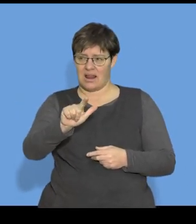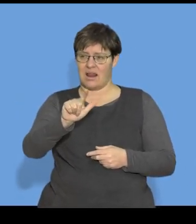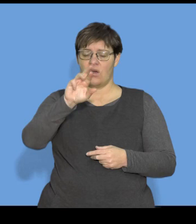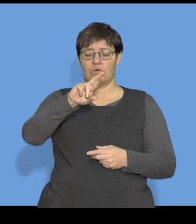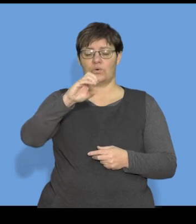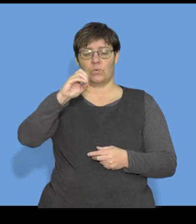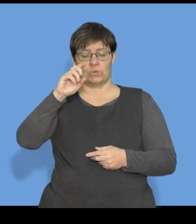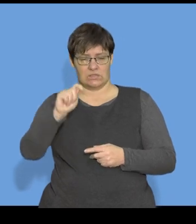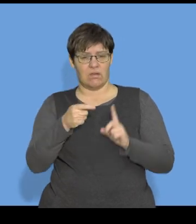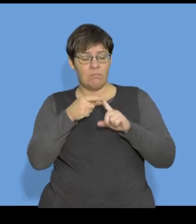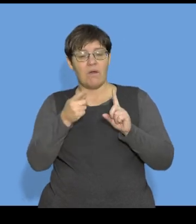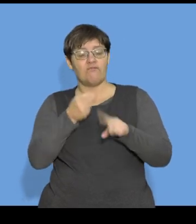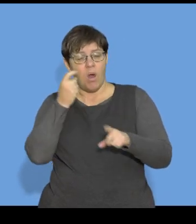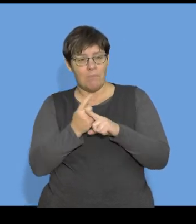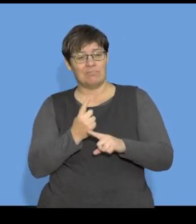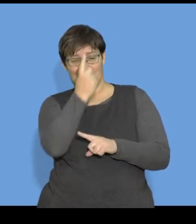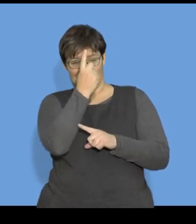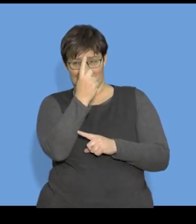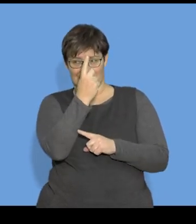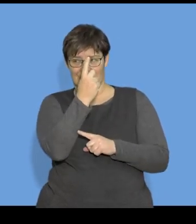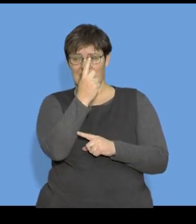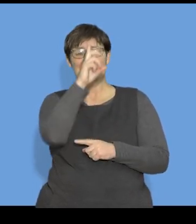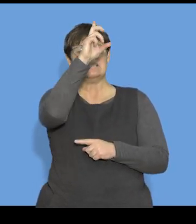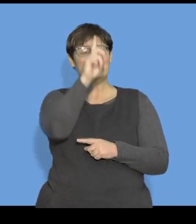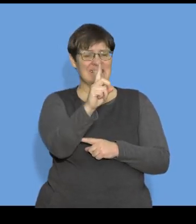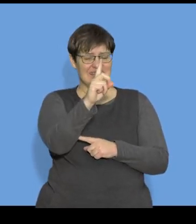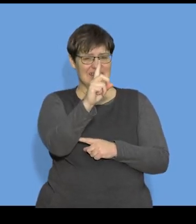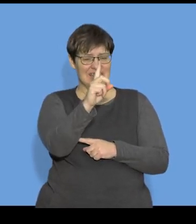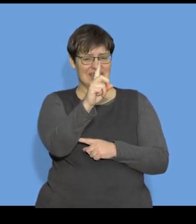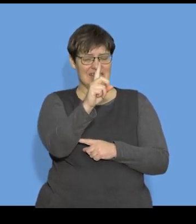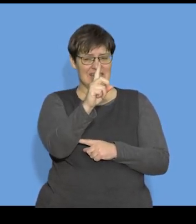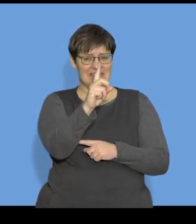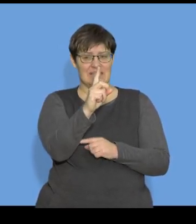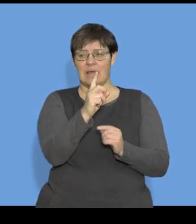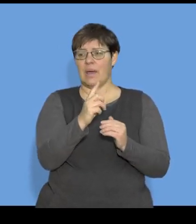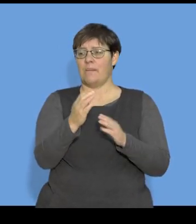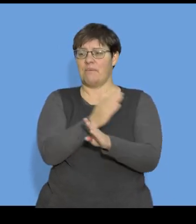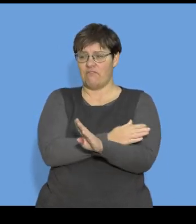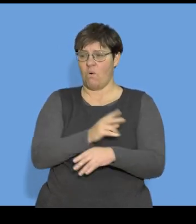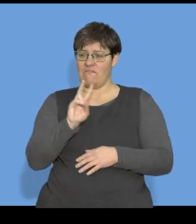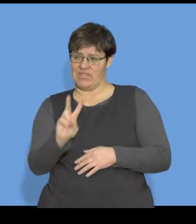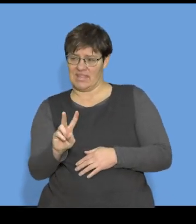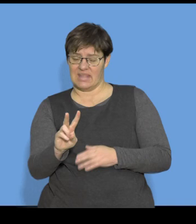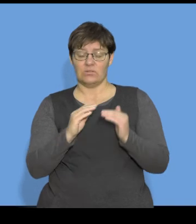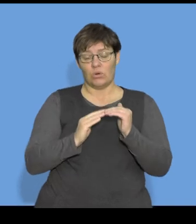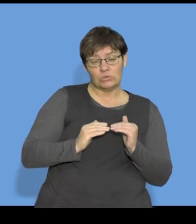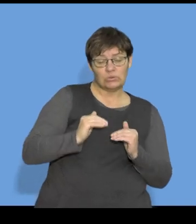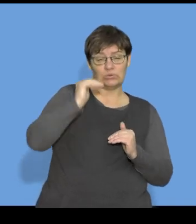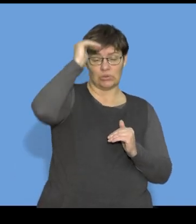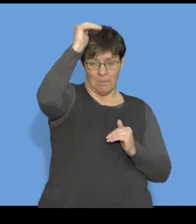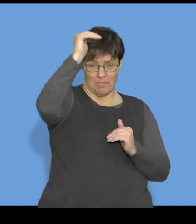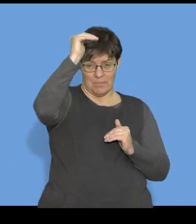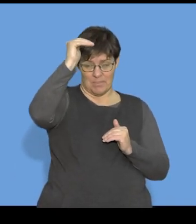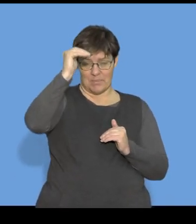comes from the top. The D, remember the D comes before the V. So the top part of